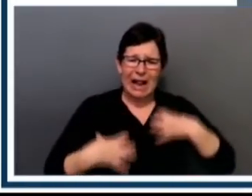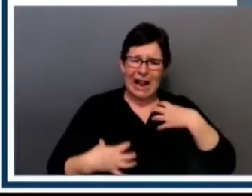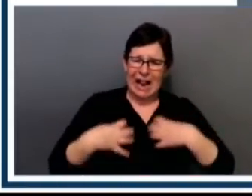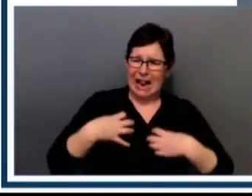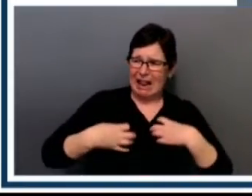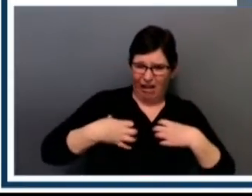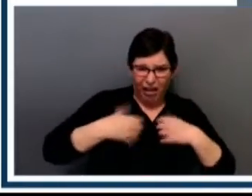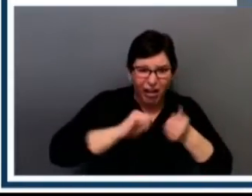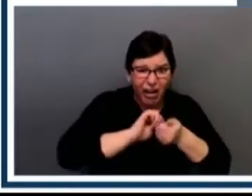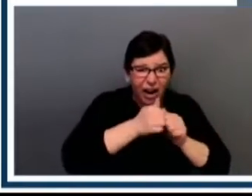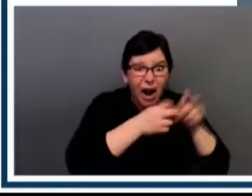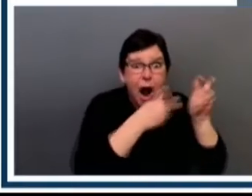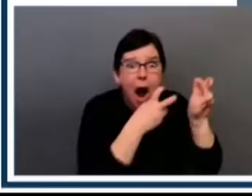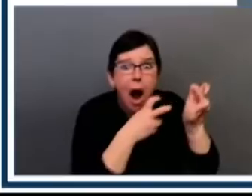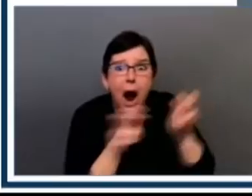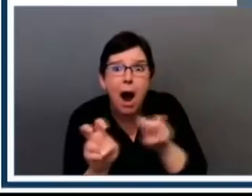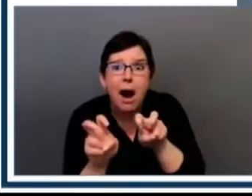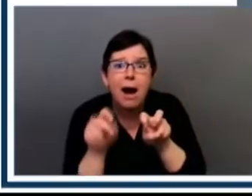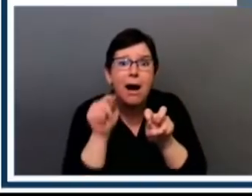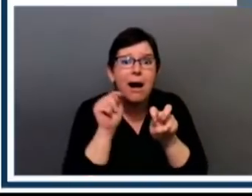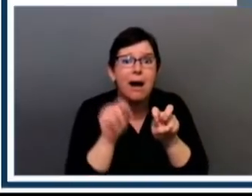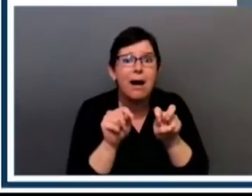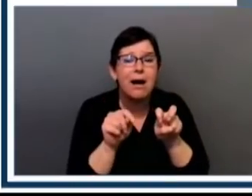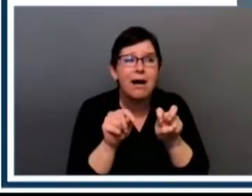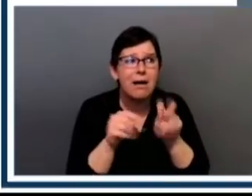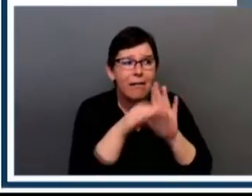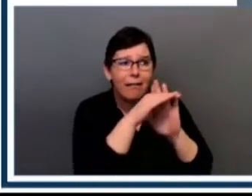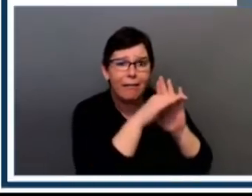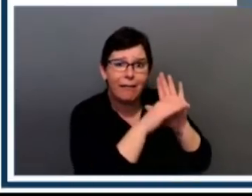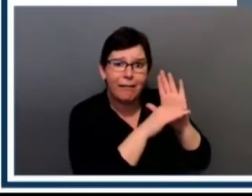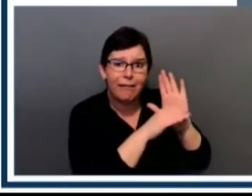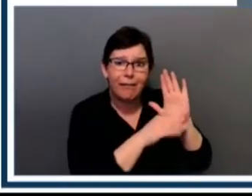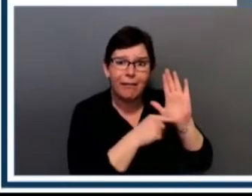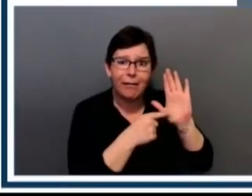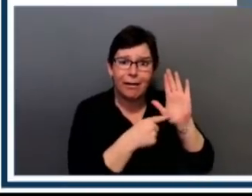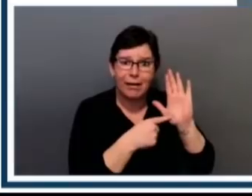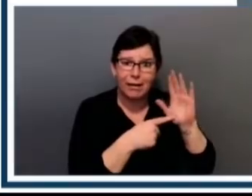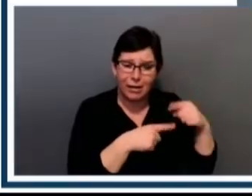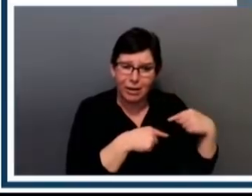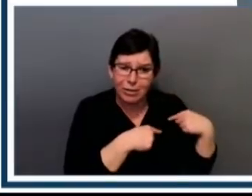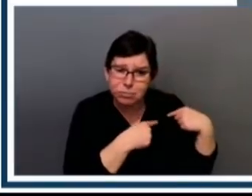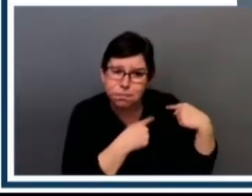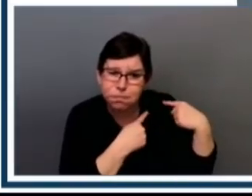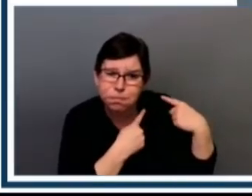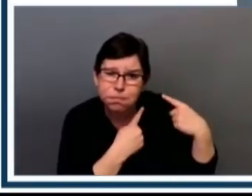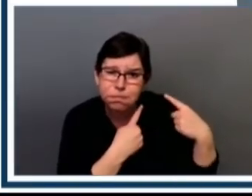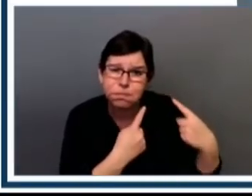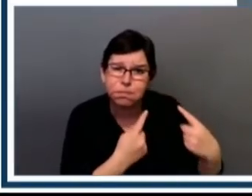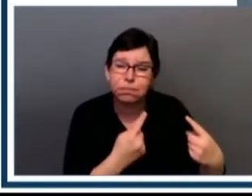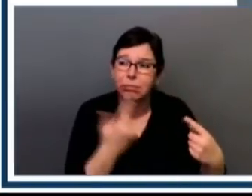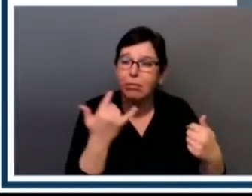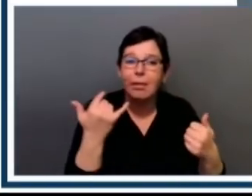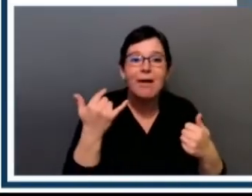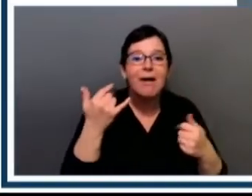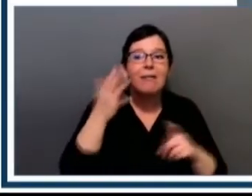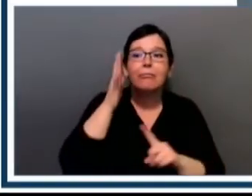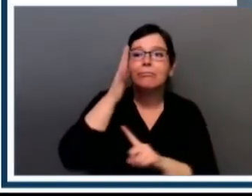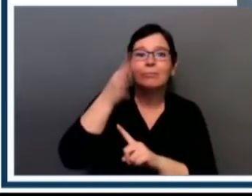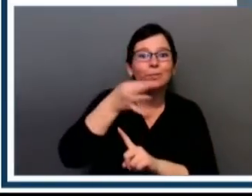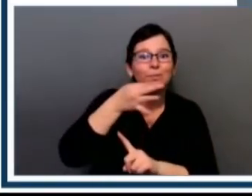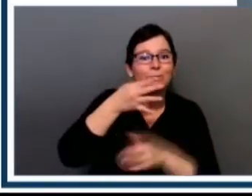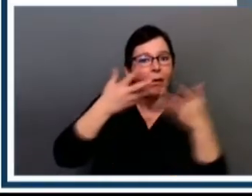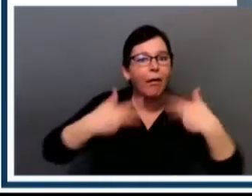being restriction-free after 2 years? Maybe I'll start, first of all, having mixed feelings and feeling